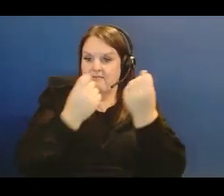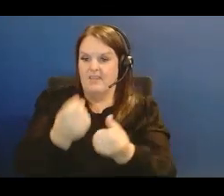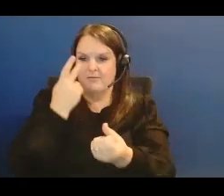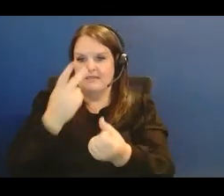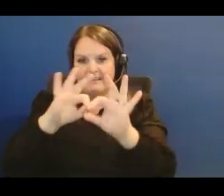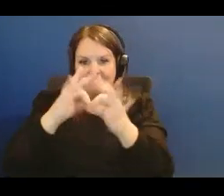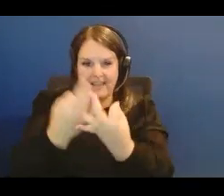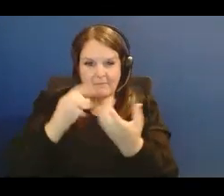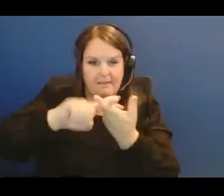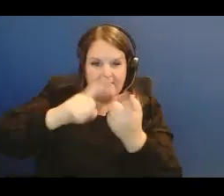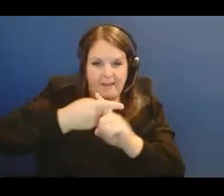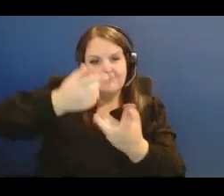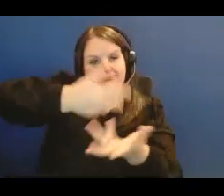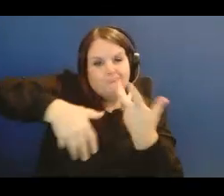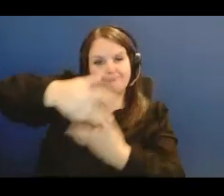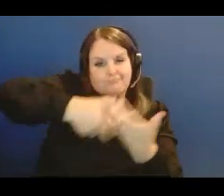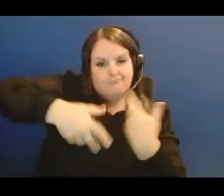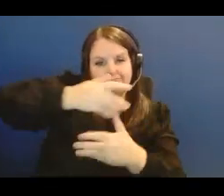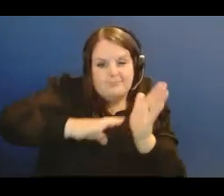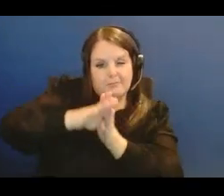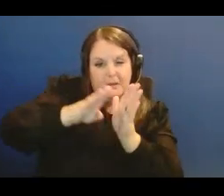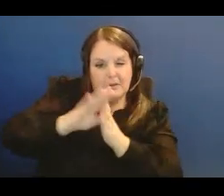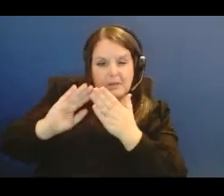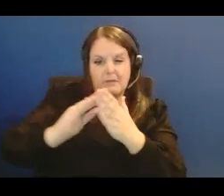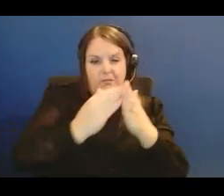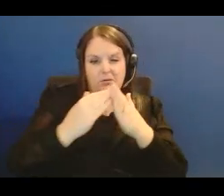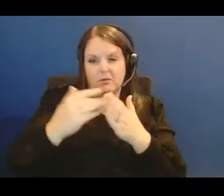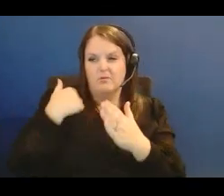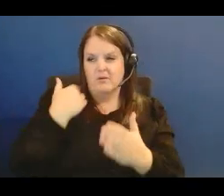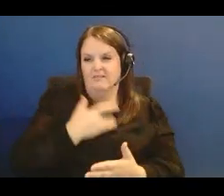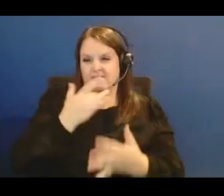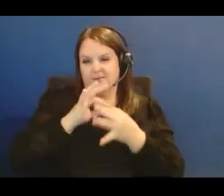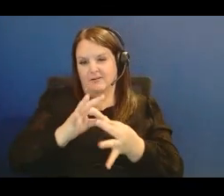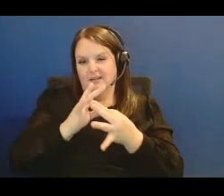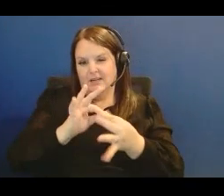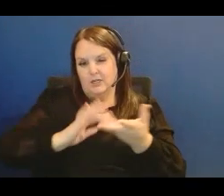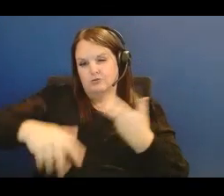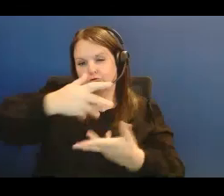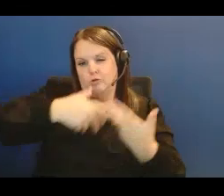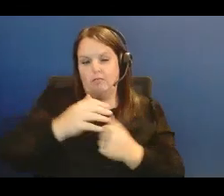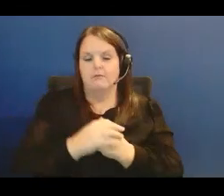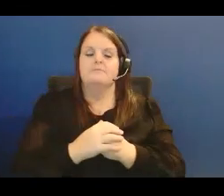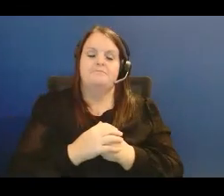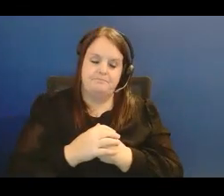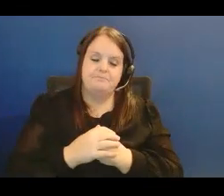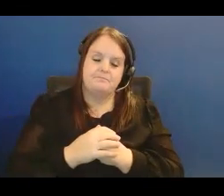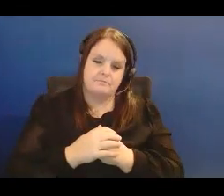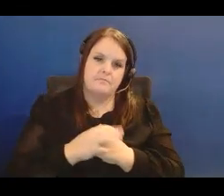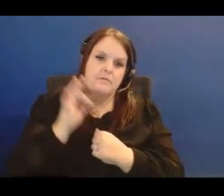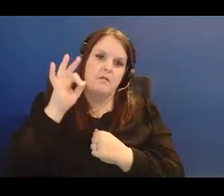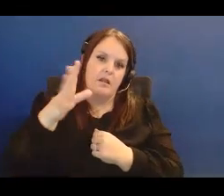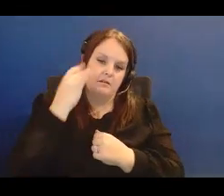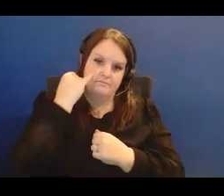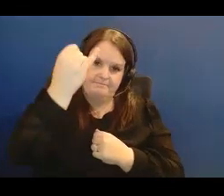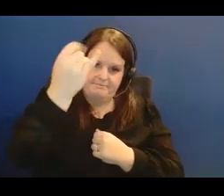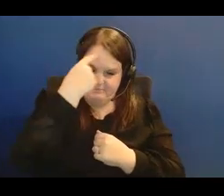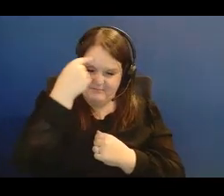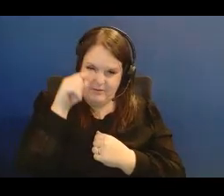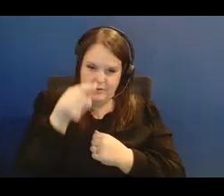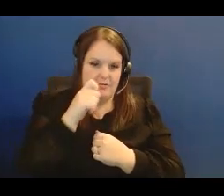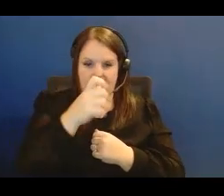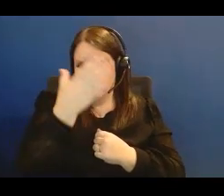family and our friends and really build our community and build what we need to be social. And I just wanted to provide that context for anyone who is not